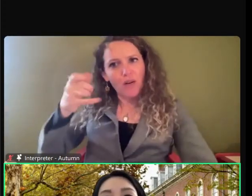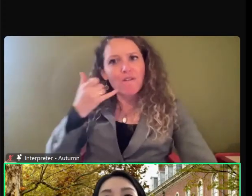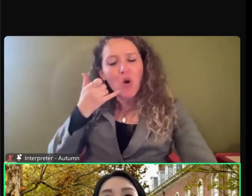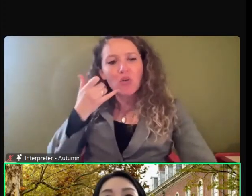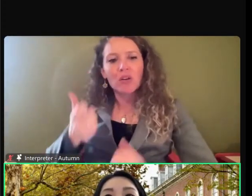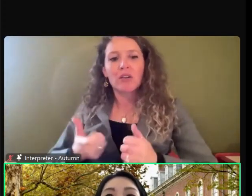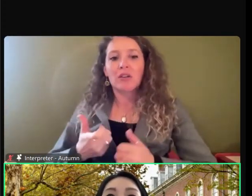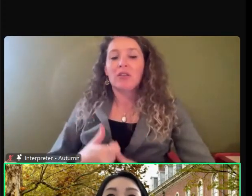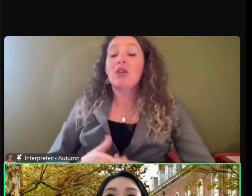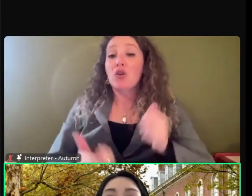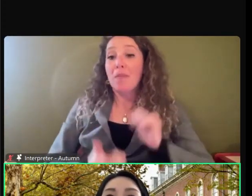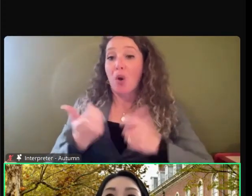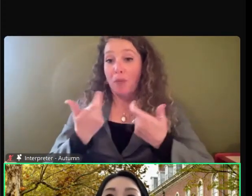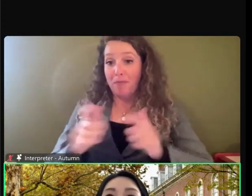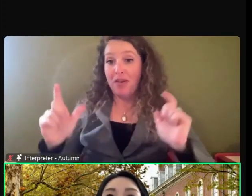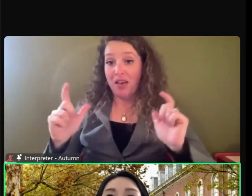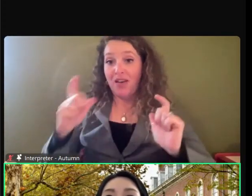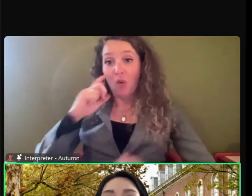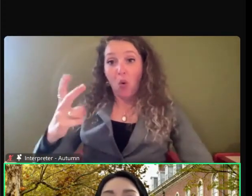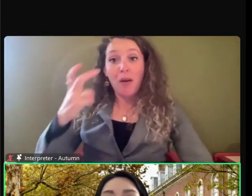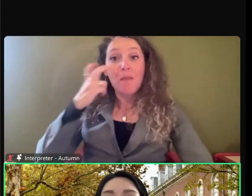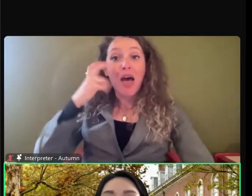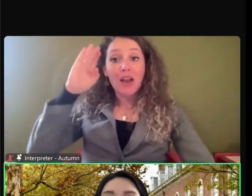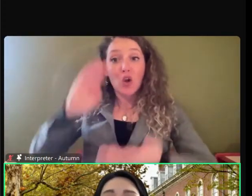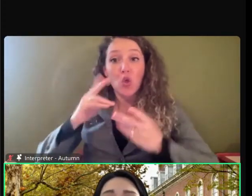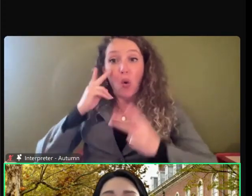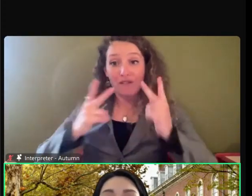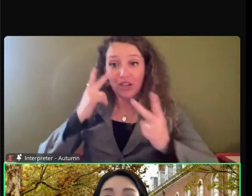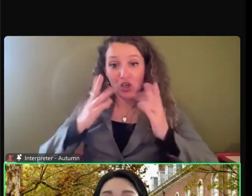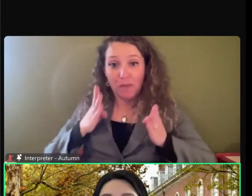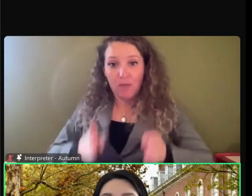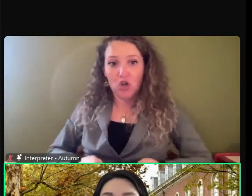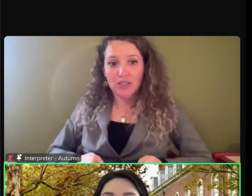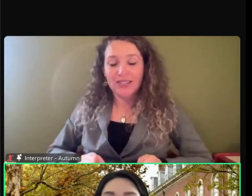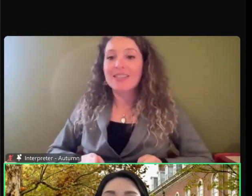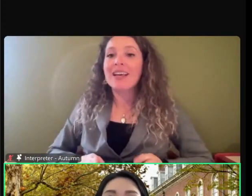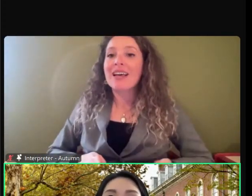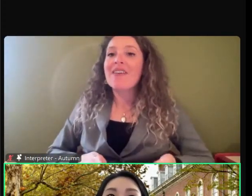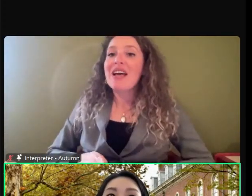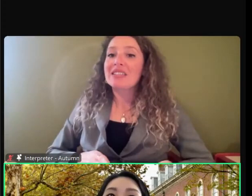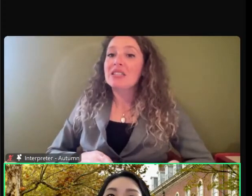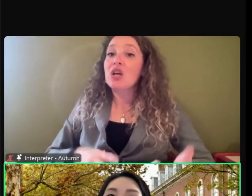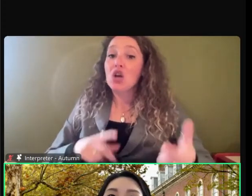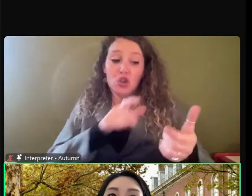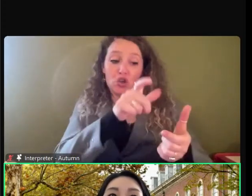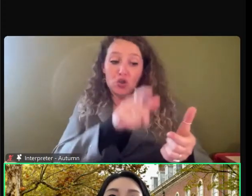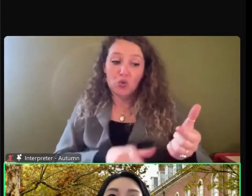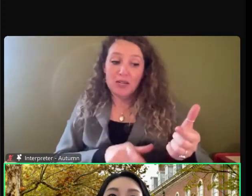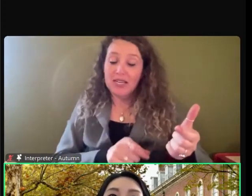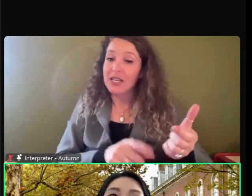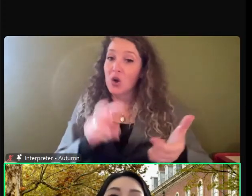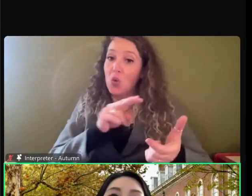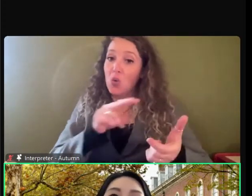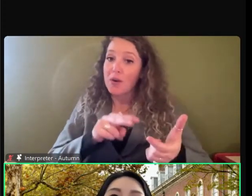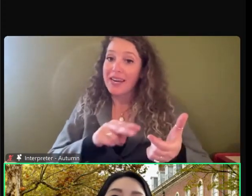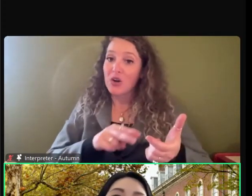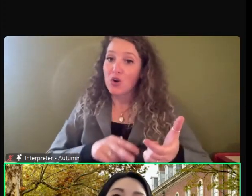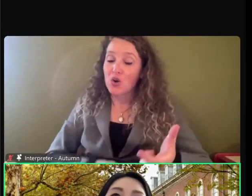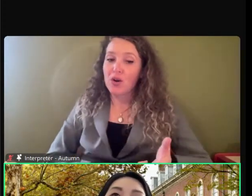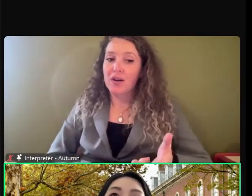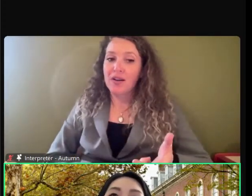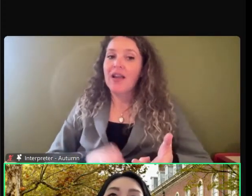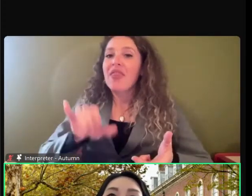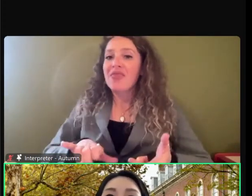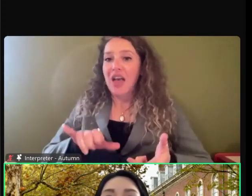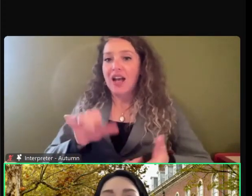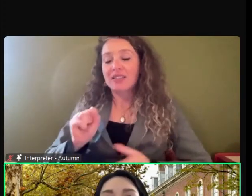assistive technology for blind and low vision persons is the screen reader. A screen reader is a